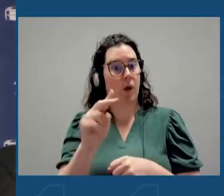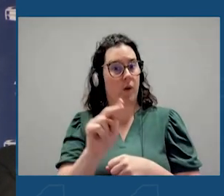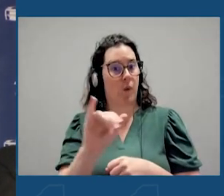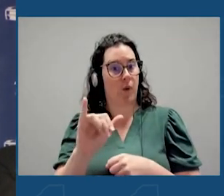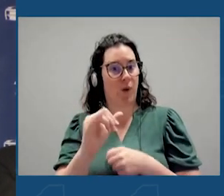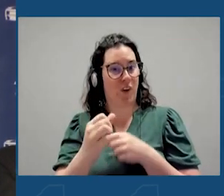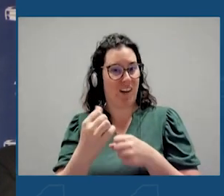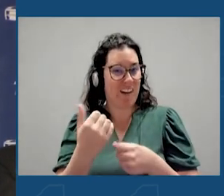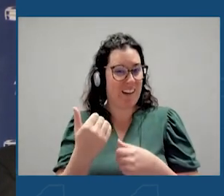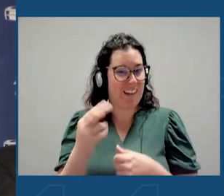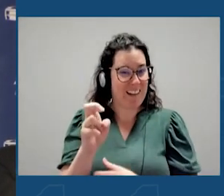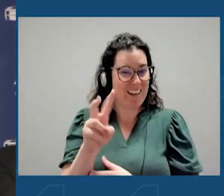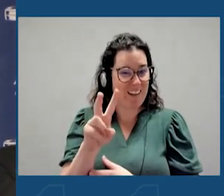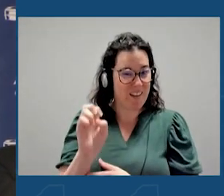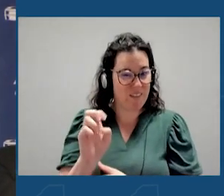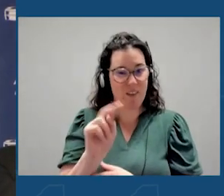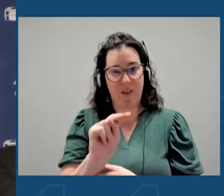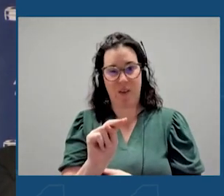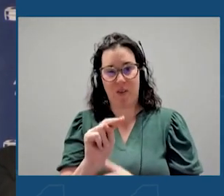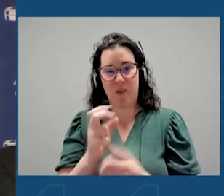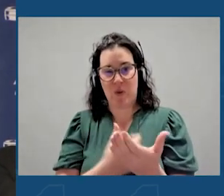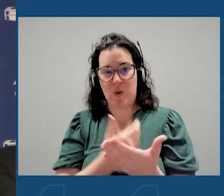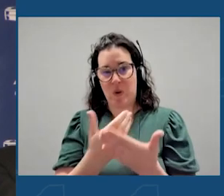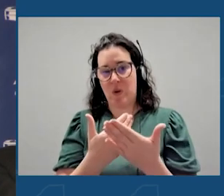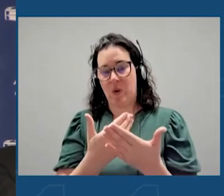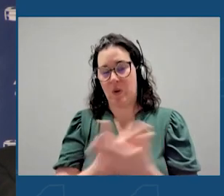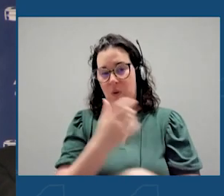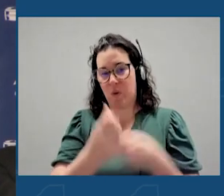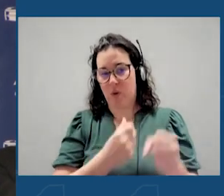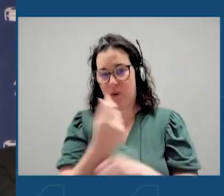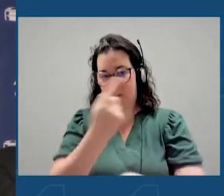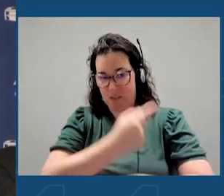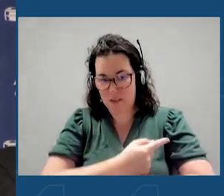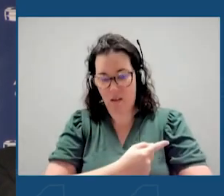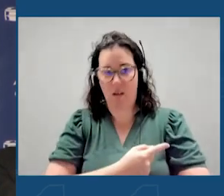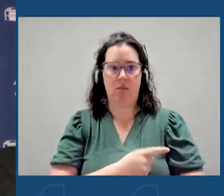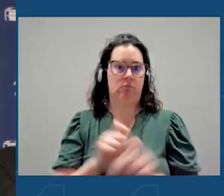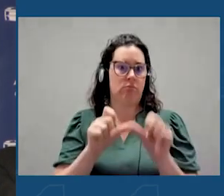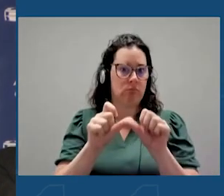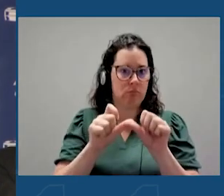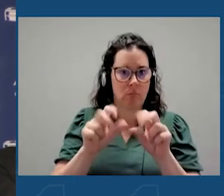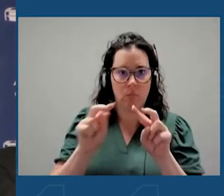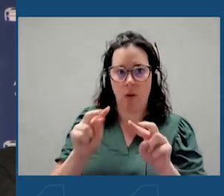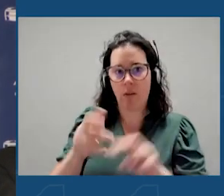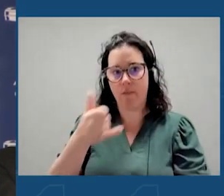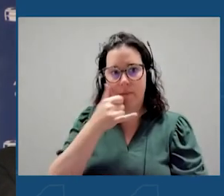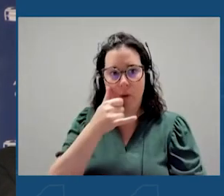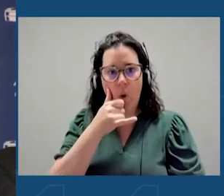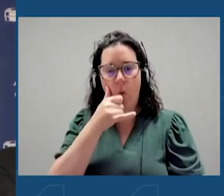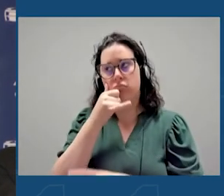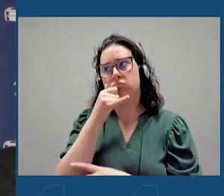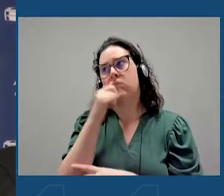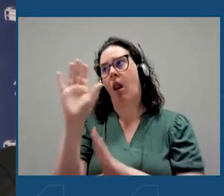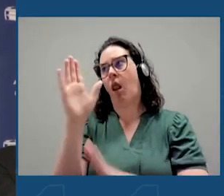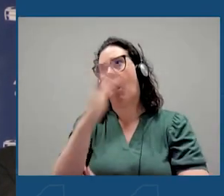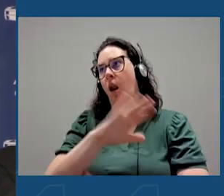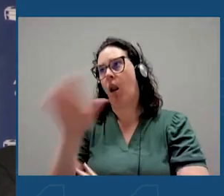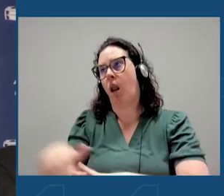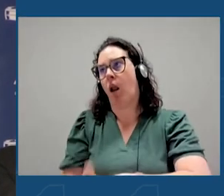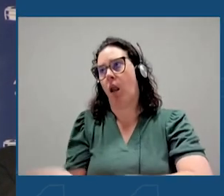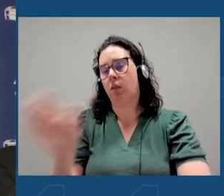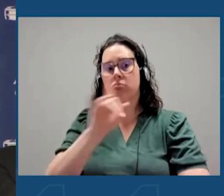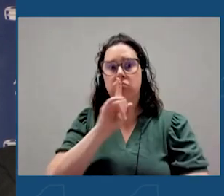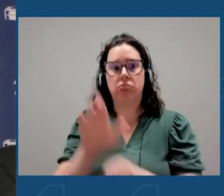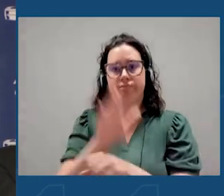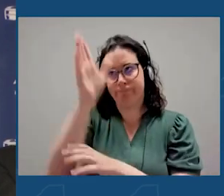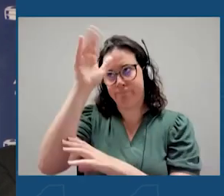Day, when we were constantly on the phone through the evening and throughout that day. That's how committed he has been. Mayor Brown, what can we